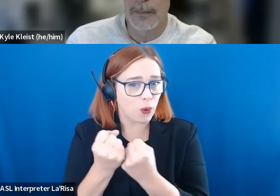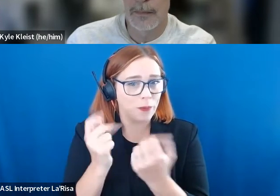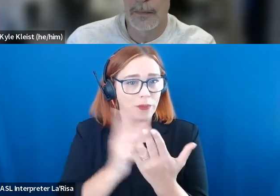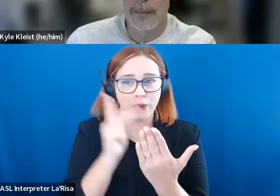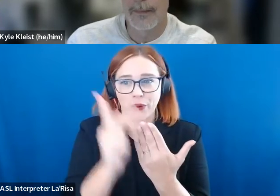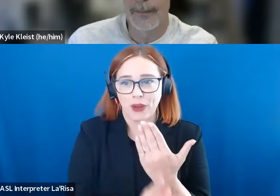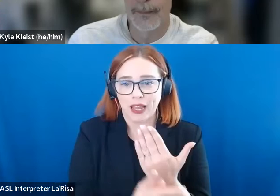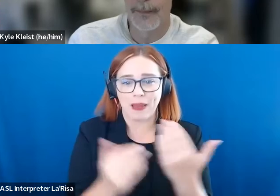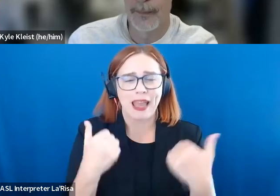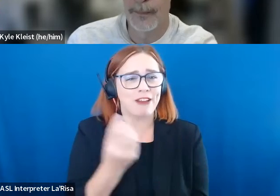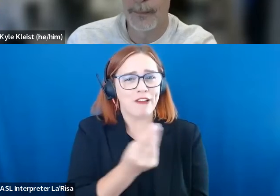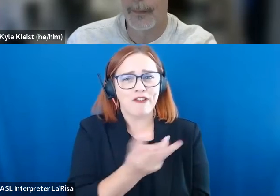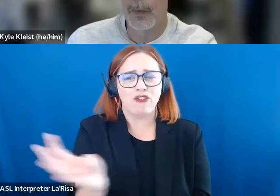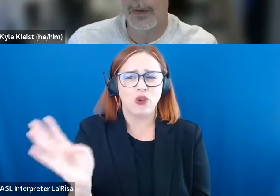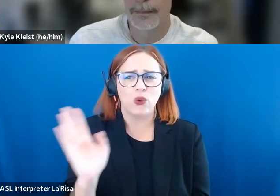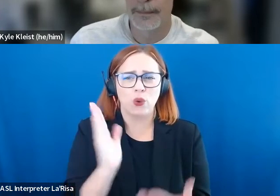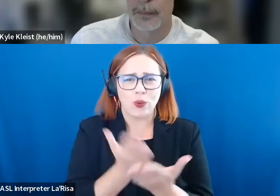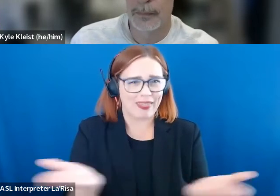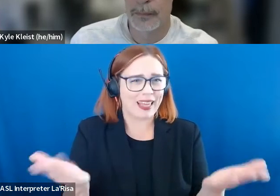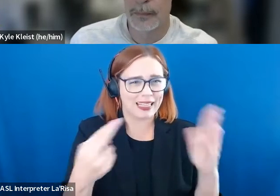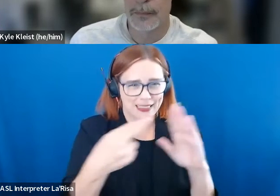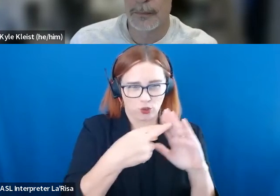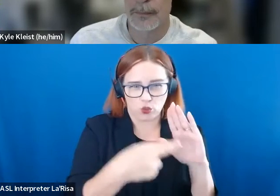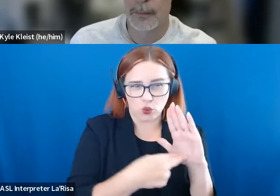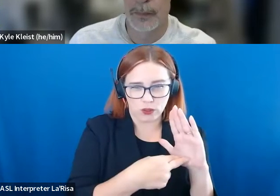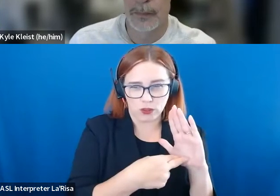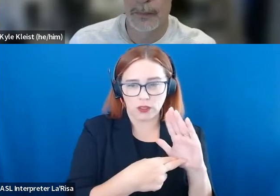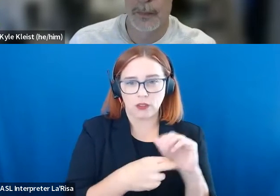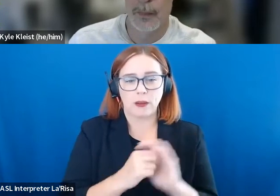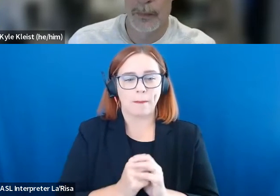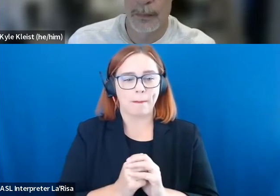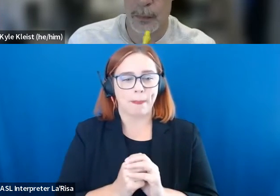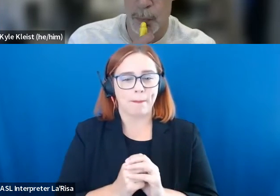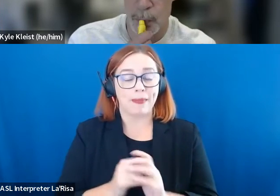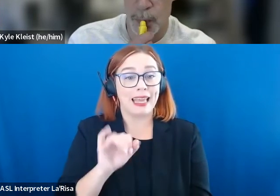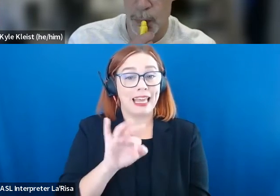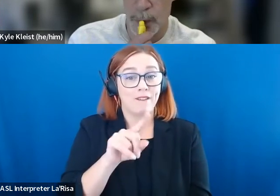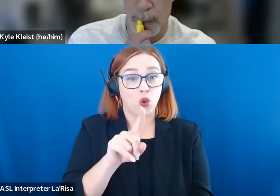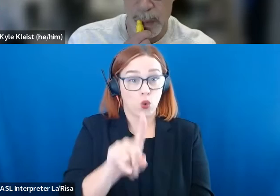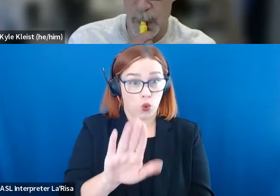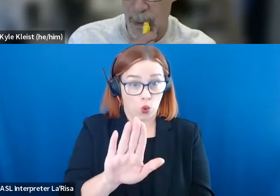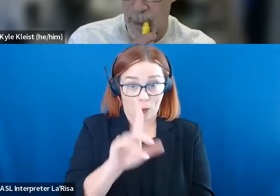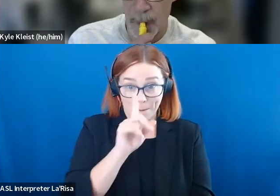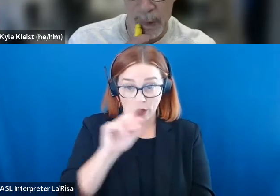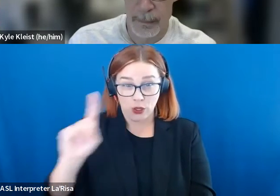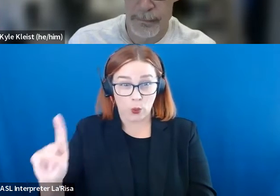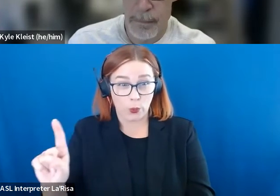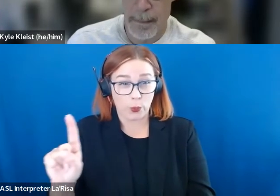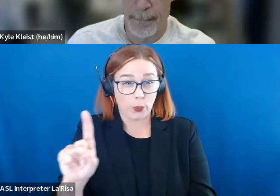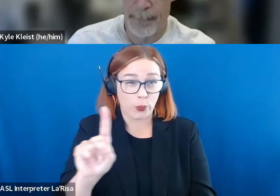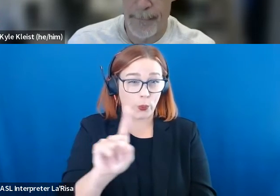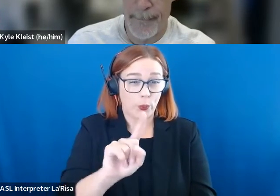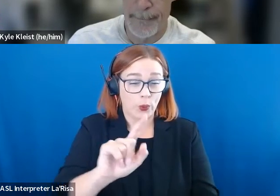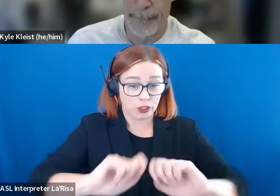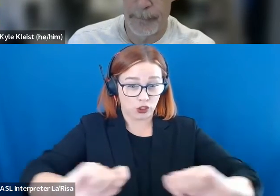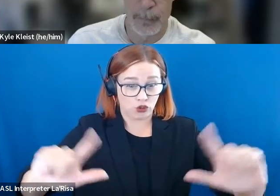we get started today. First, when you scroll over the screen, a menu bar pops up. Depending on what device